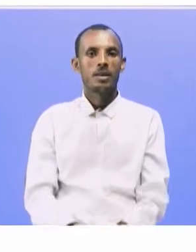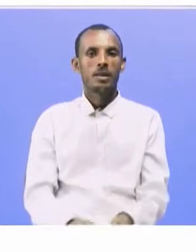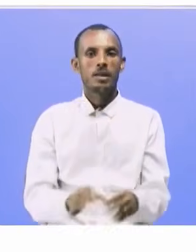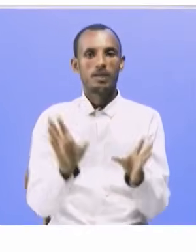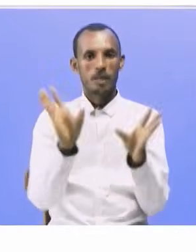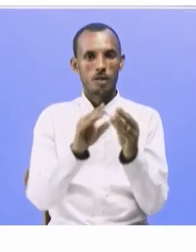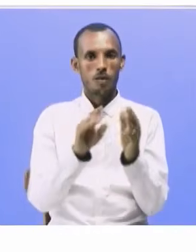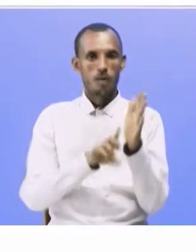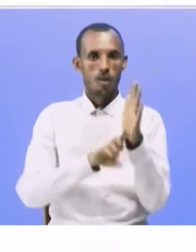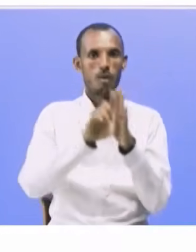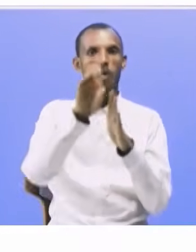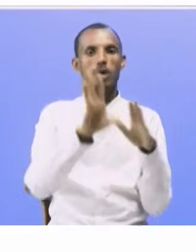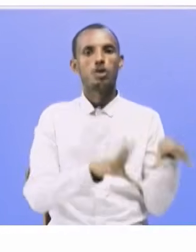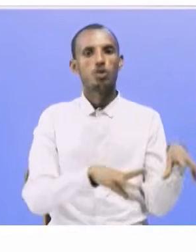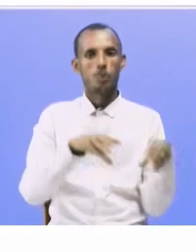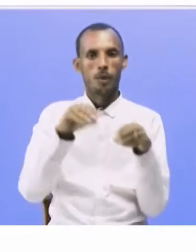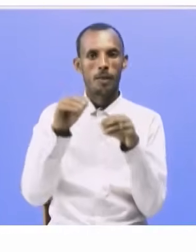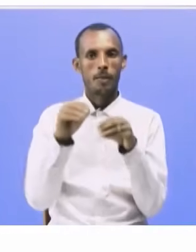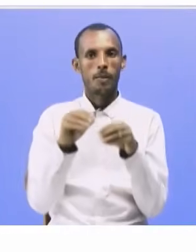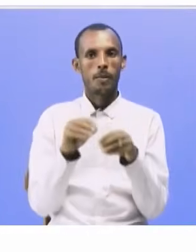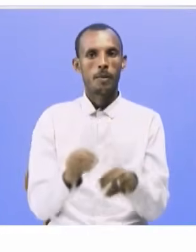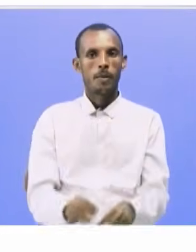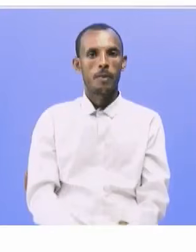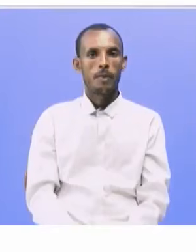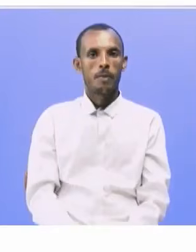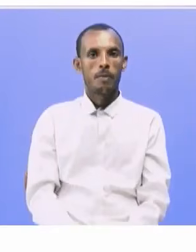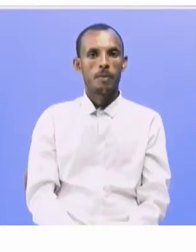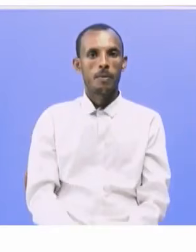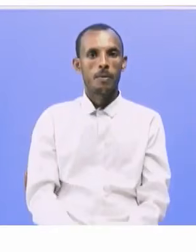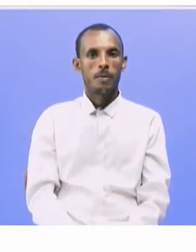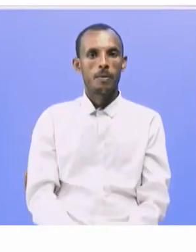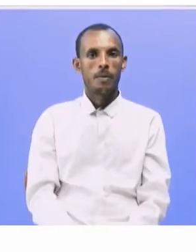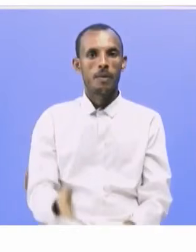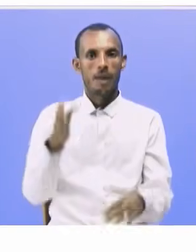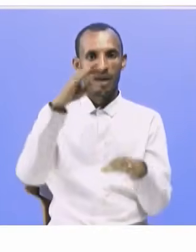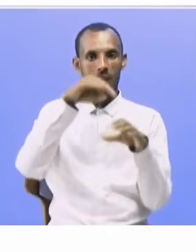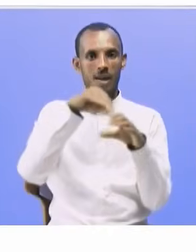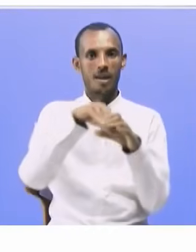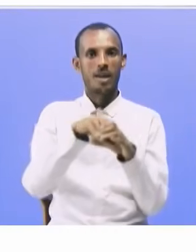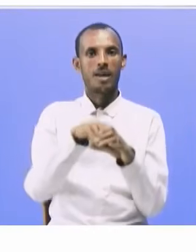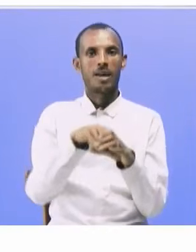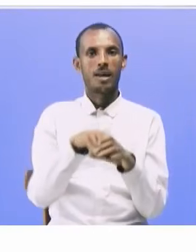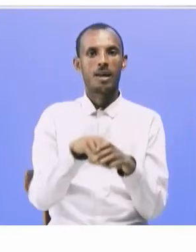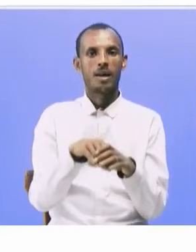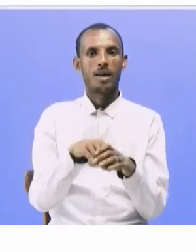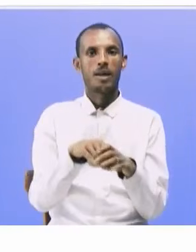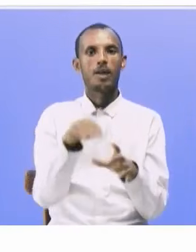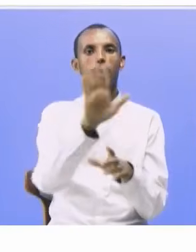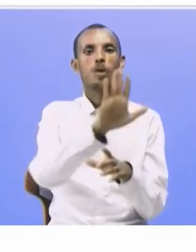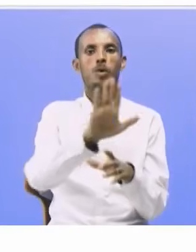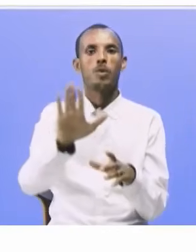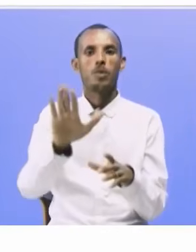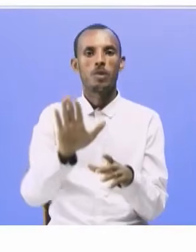Set of tall students in your